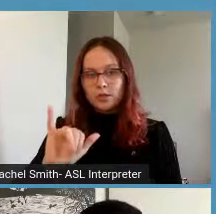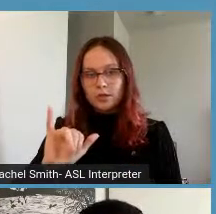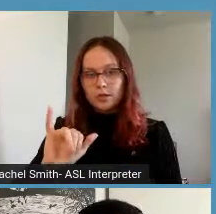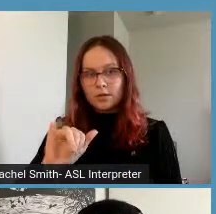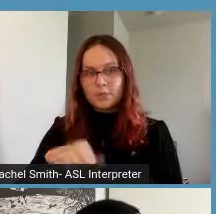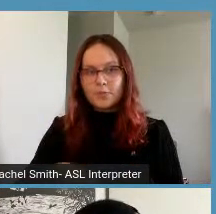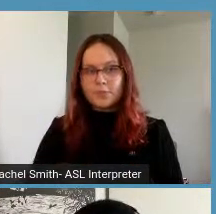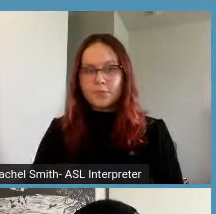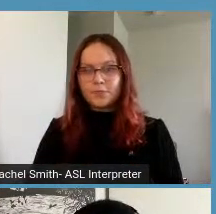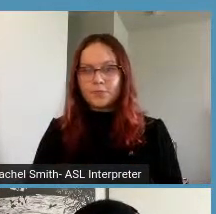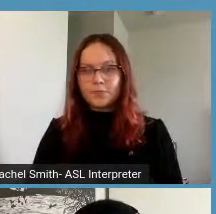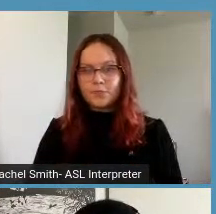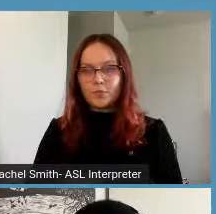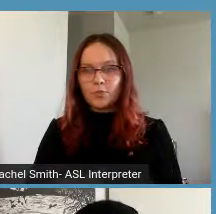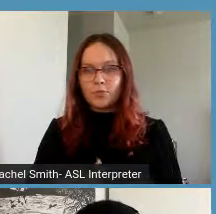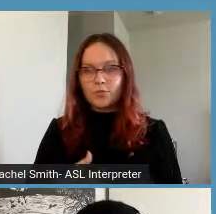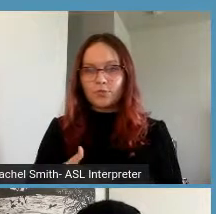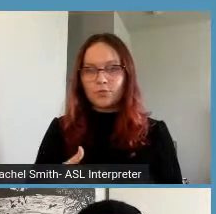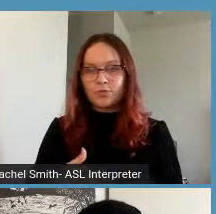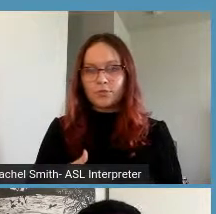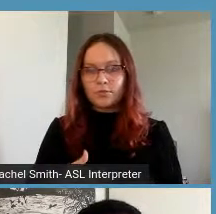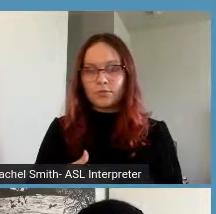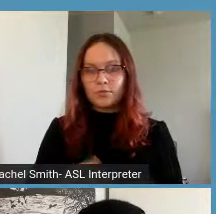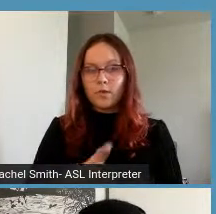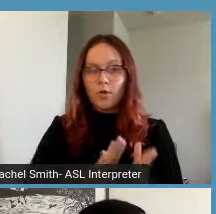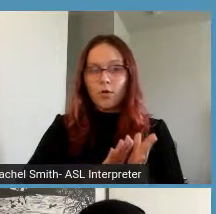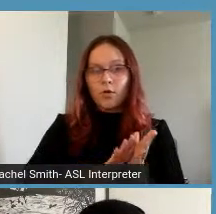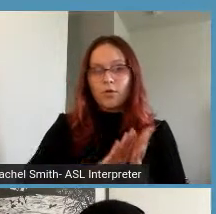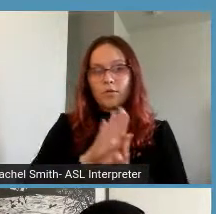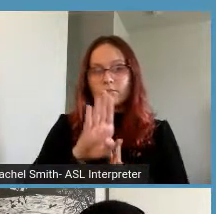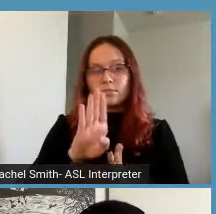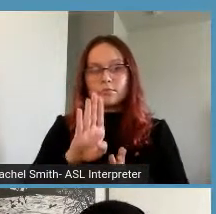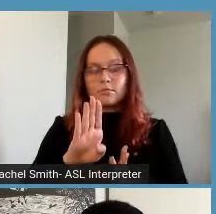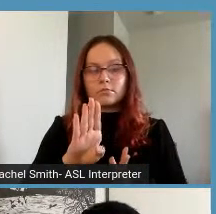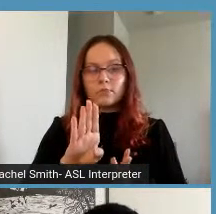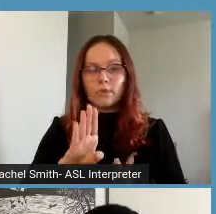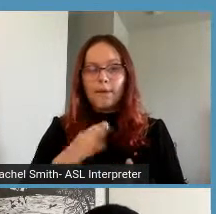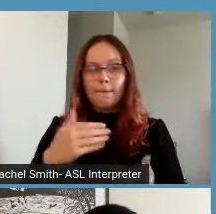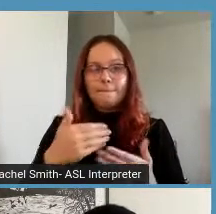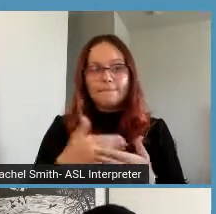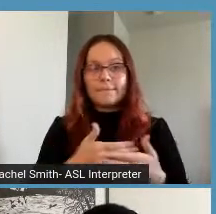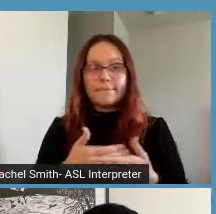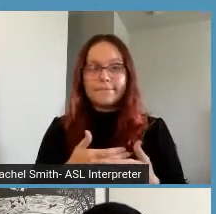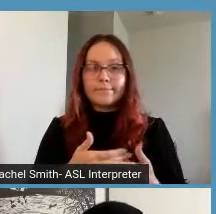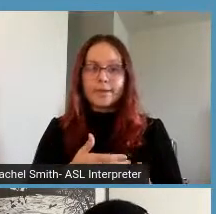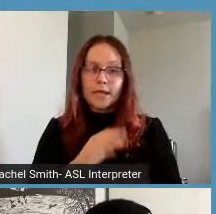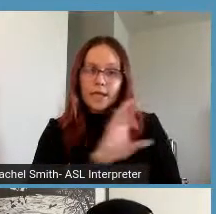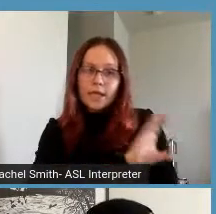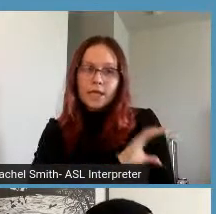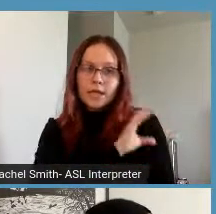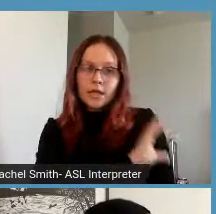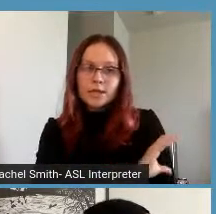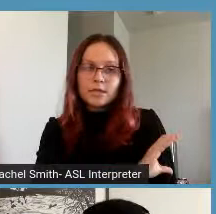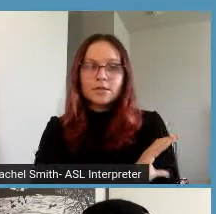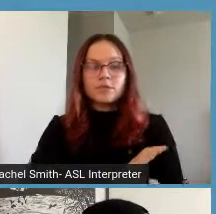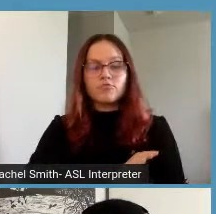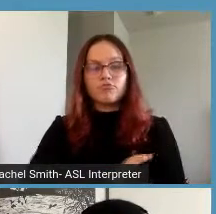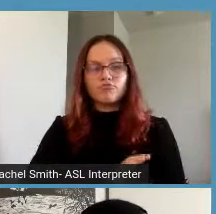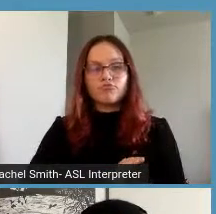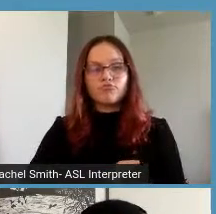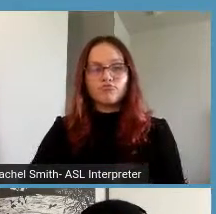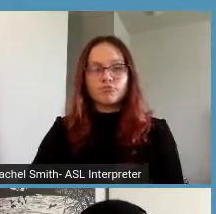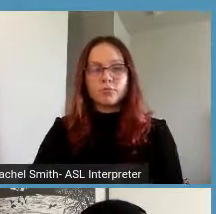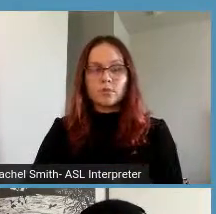new forms of social good. So this included developing well baby clinics, kindergartens, playgrounds, the Juvenile Justice